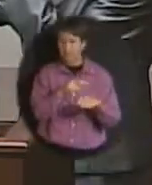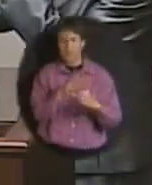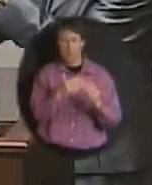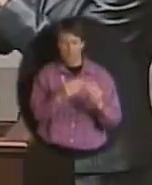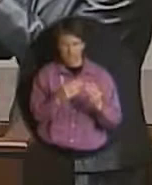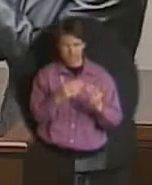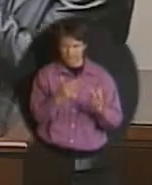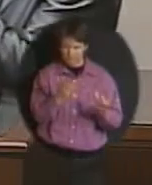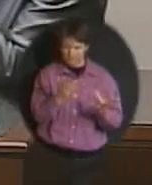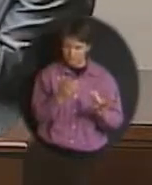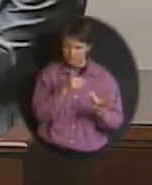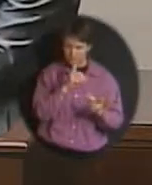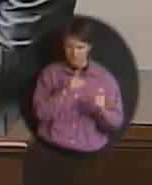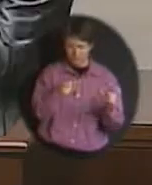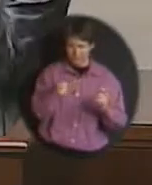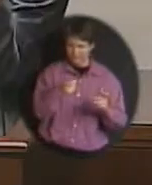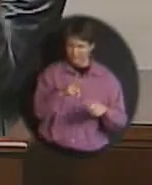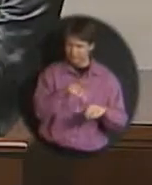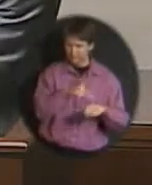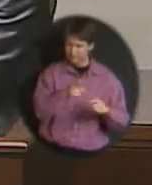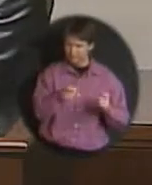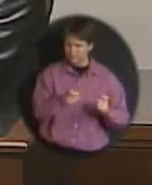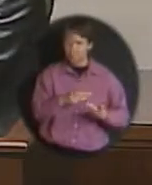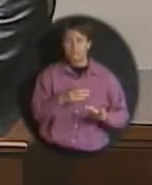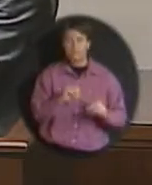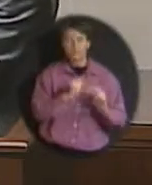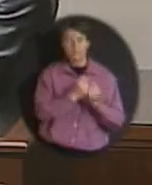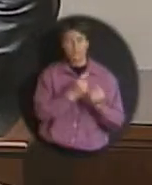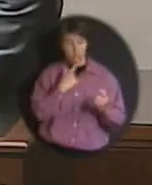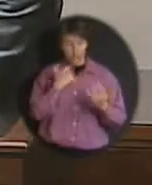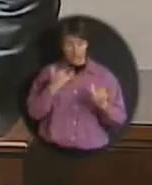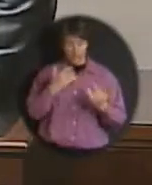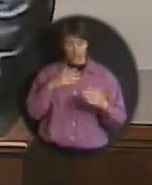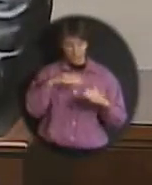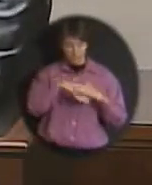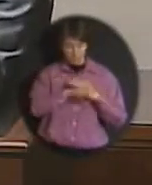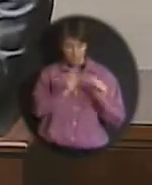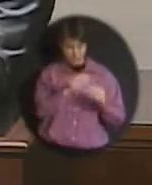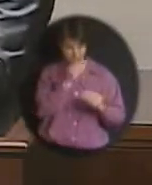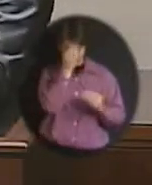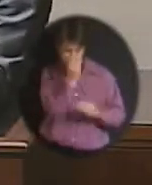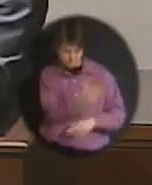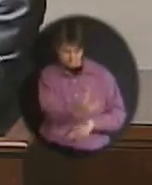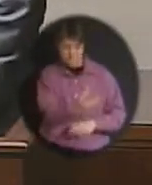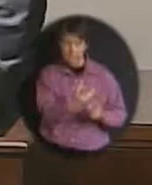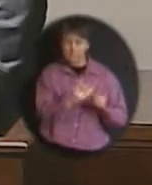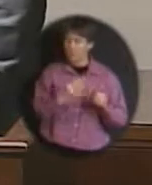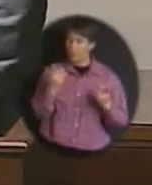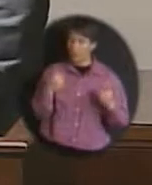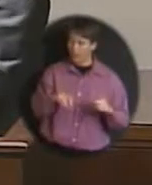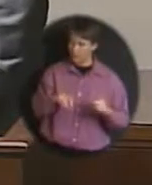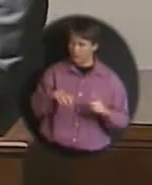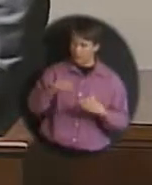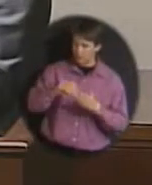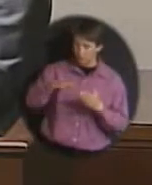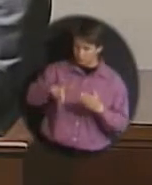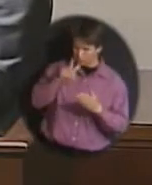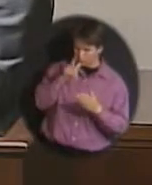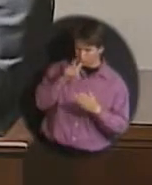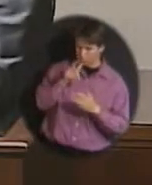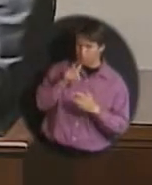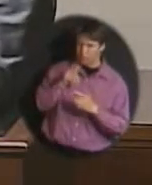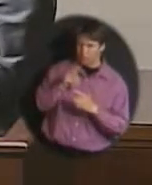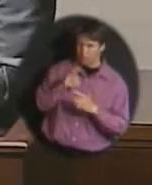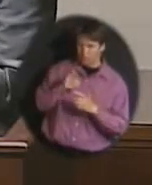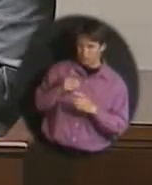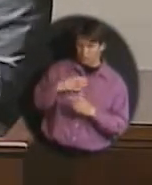school, or again at the high school. So right now there's a going to the office, and then here's what happens. So then we bring in the student reporting and someone else visits